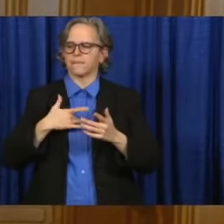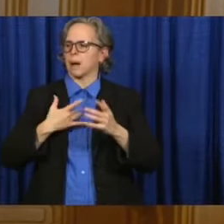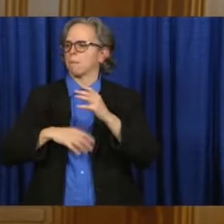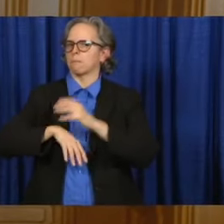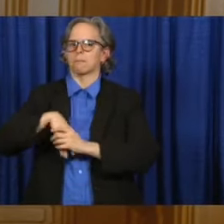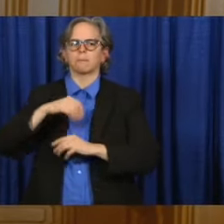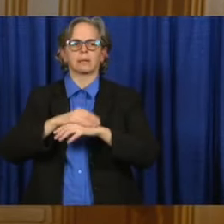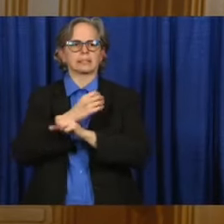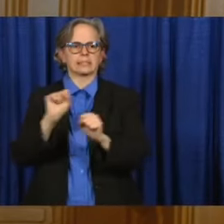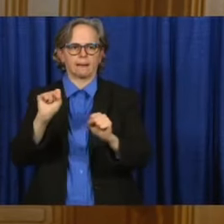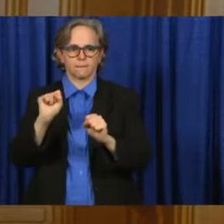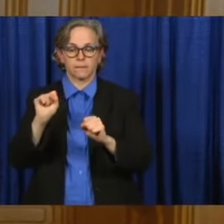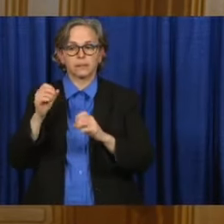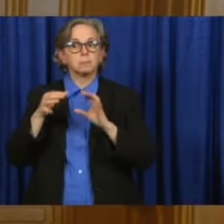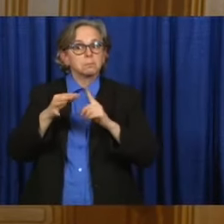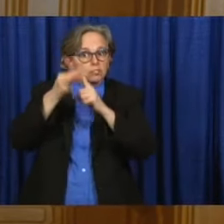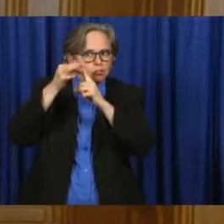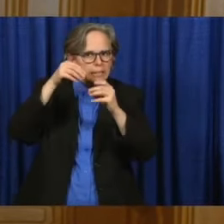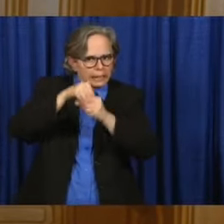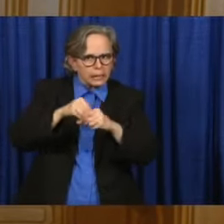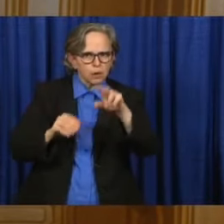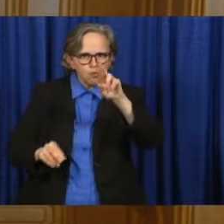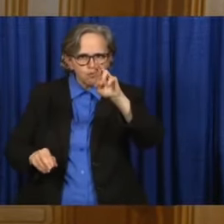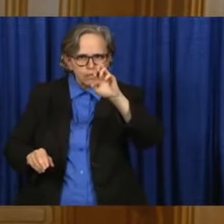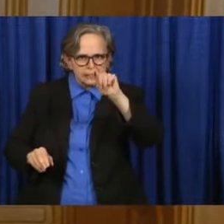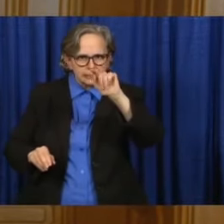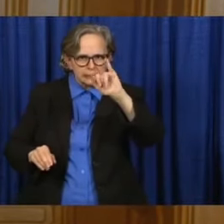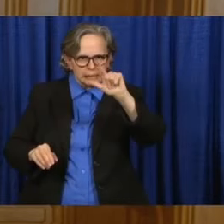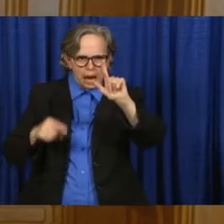employees, as well as safer for the public.